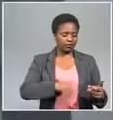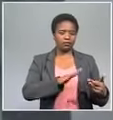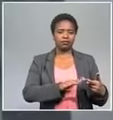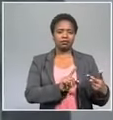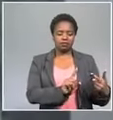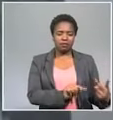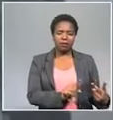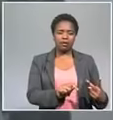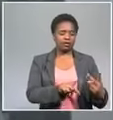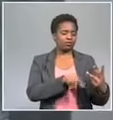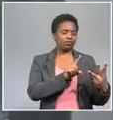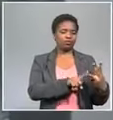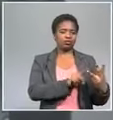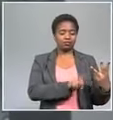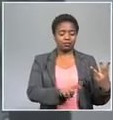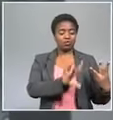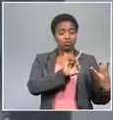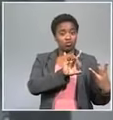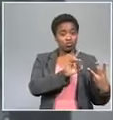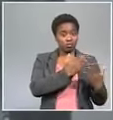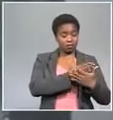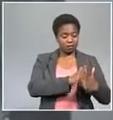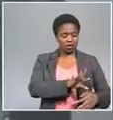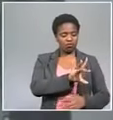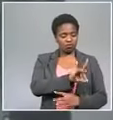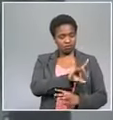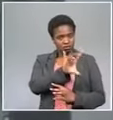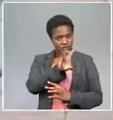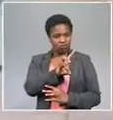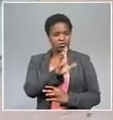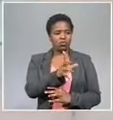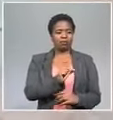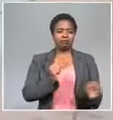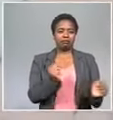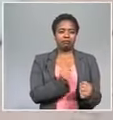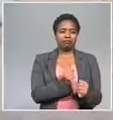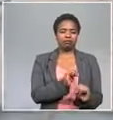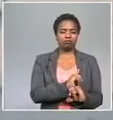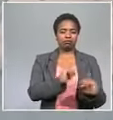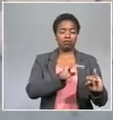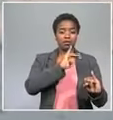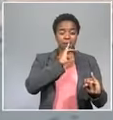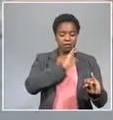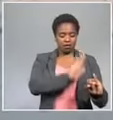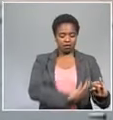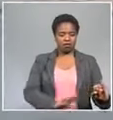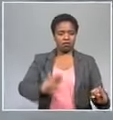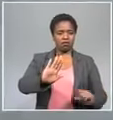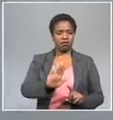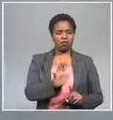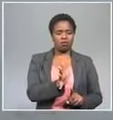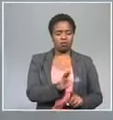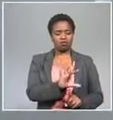Overberg, not only into Tuesday night but also into Wednesday. It's then reinforced by a secondary front which moves in